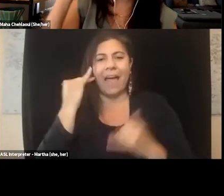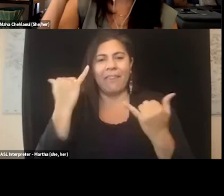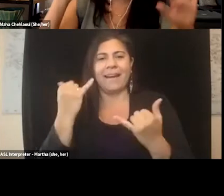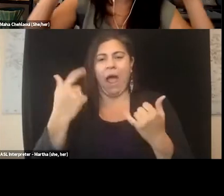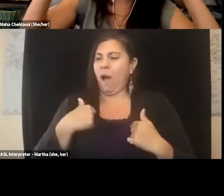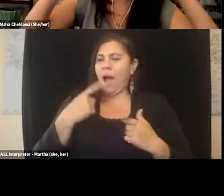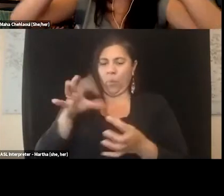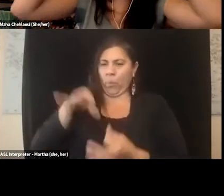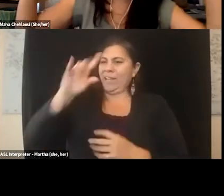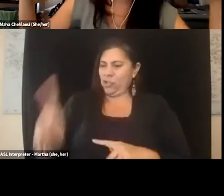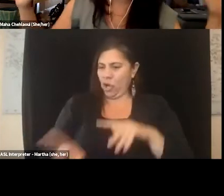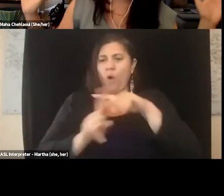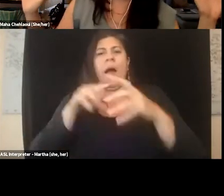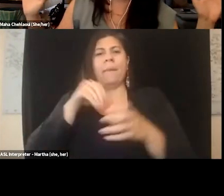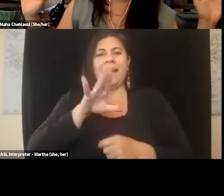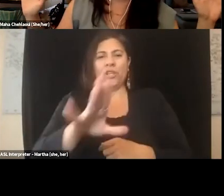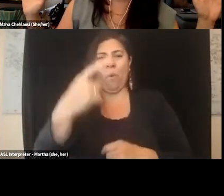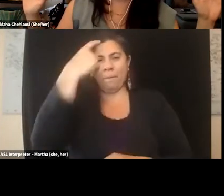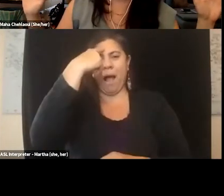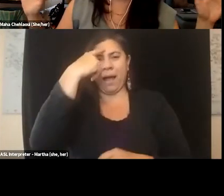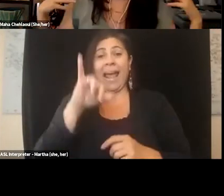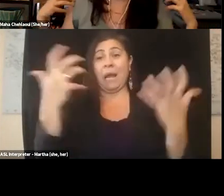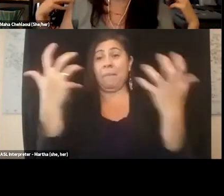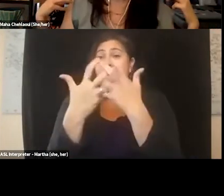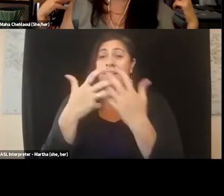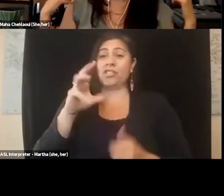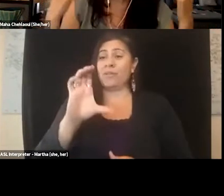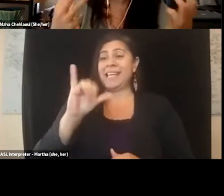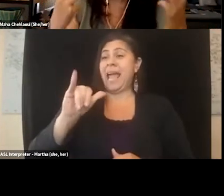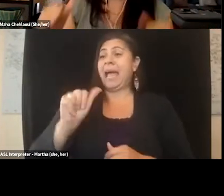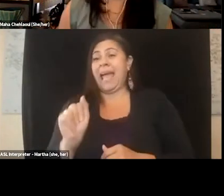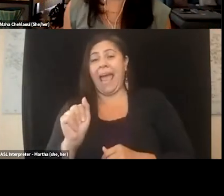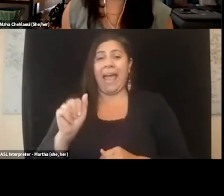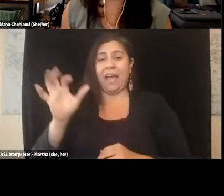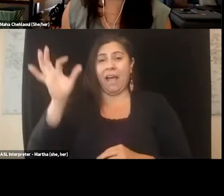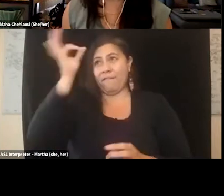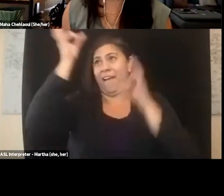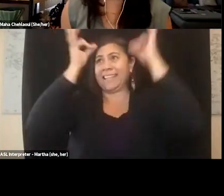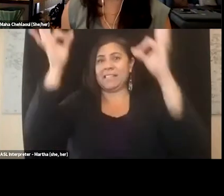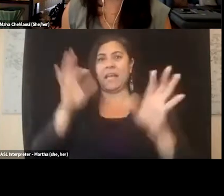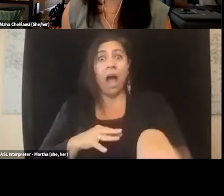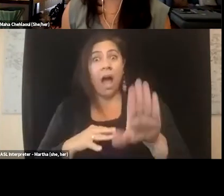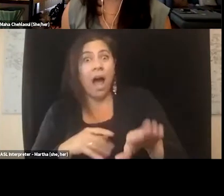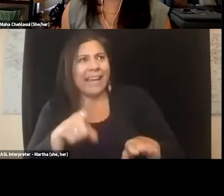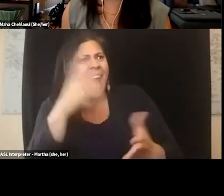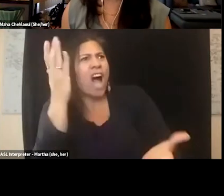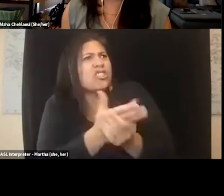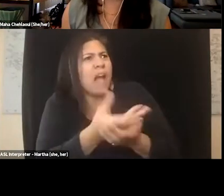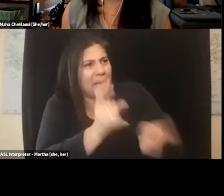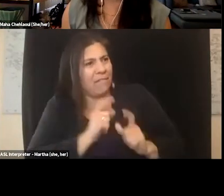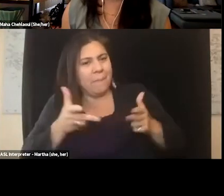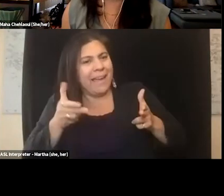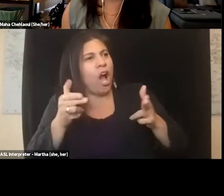of, you know, CIA fantasy. Exactly. Stop putting guns in our hands. Yeah, let me tell some intimate